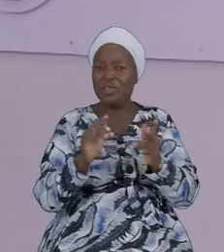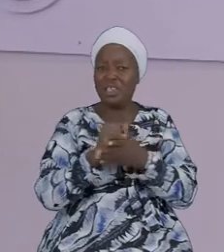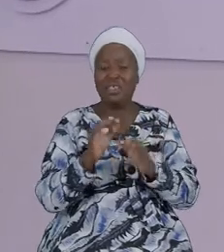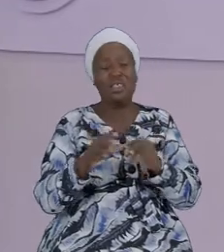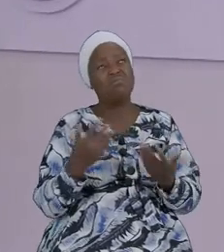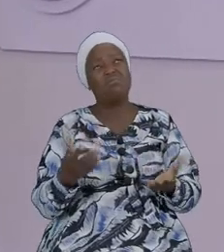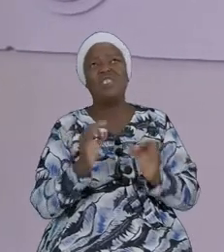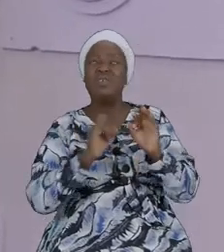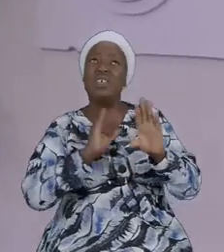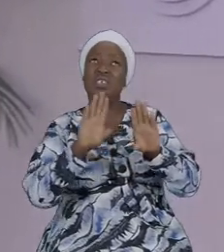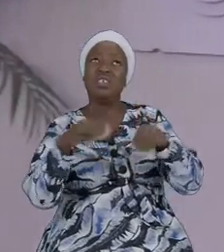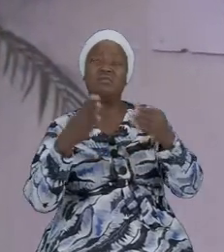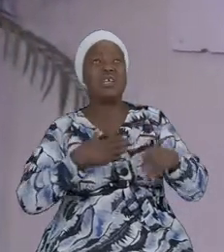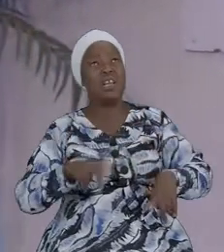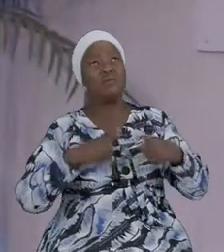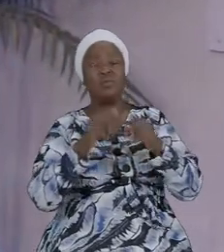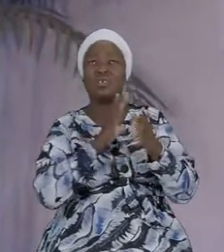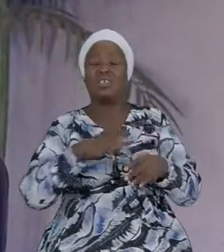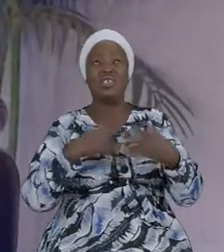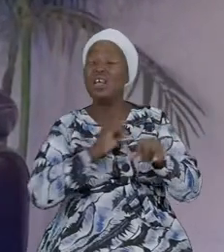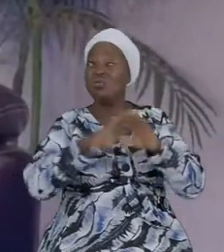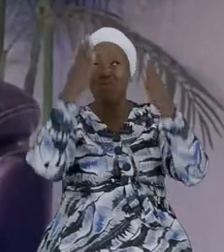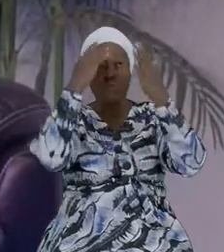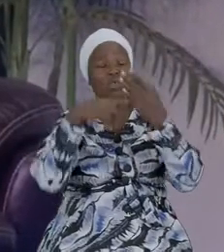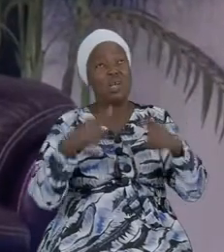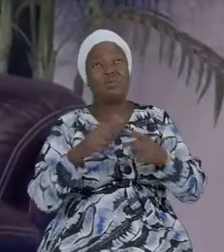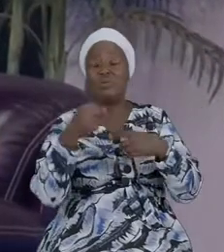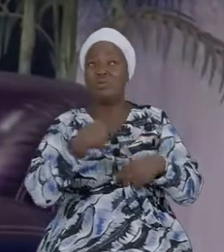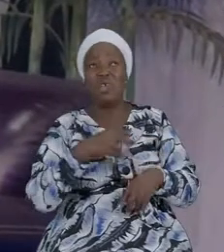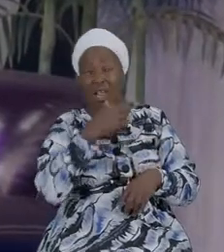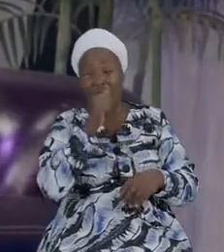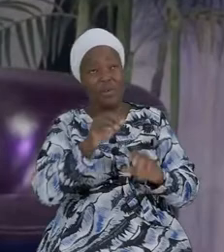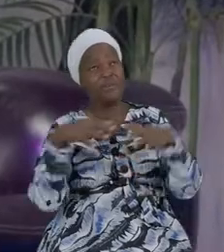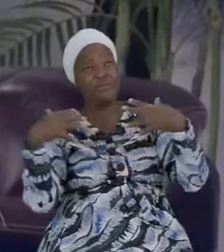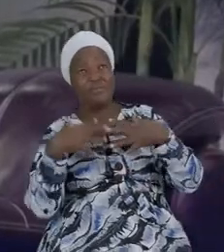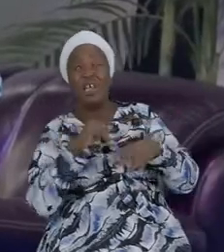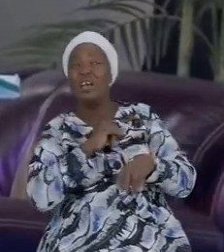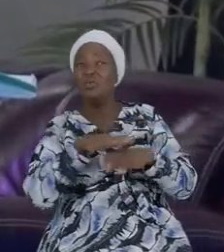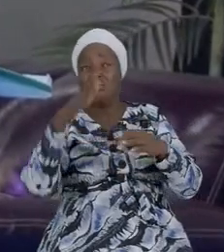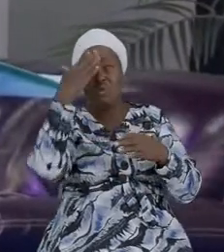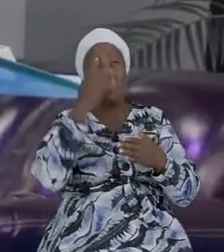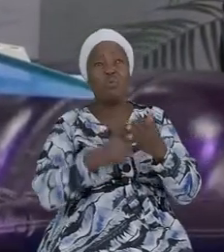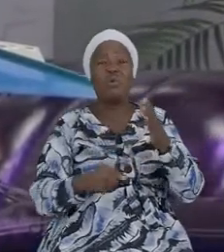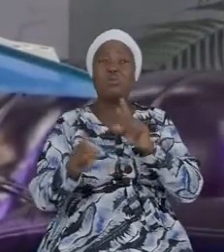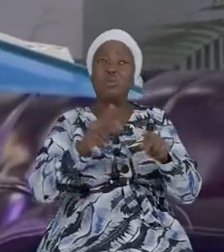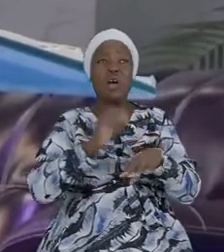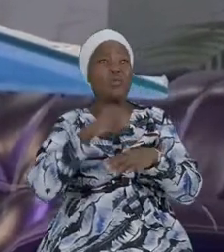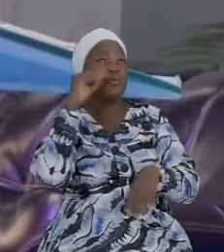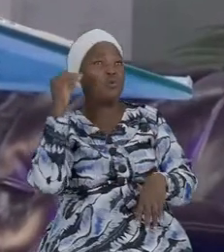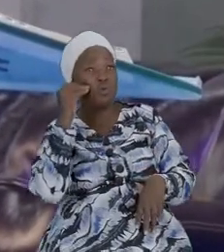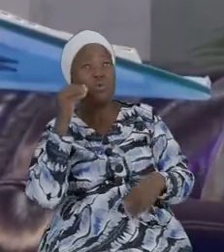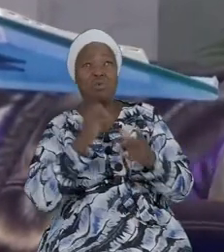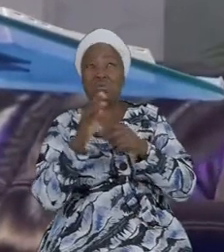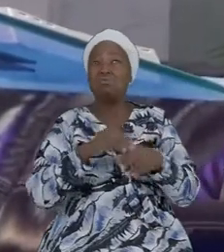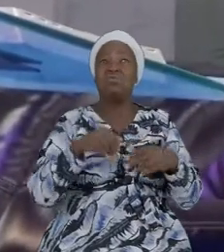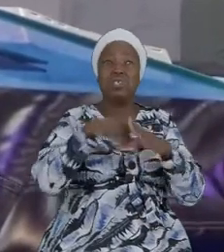life to Christ now, I don't know what will happen to me. And I'm afraid what people at home, what people in